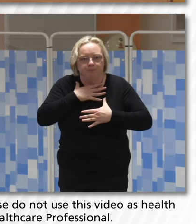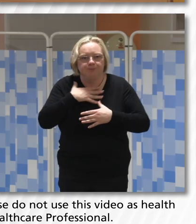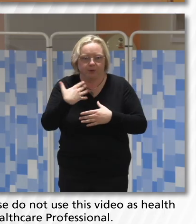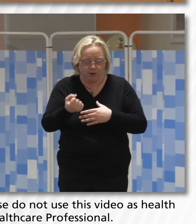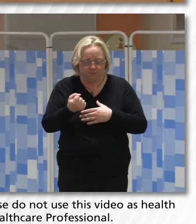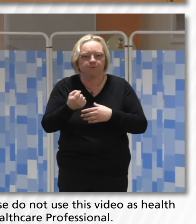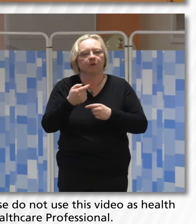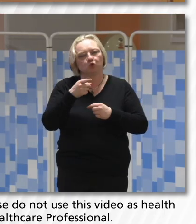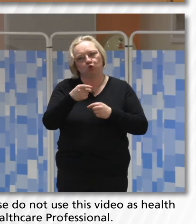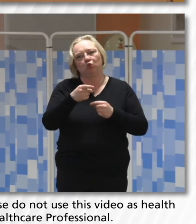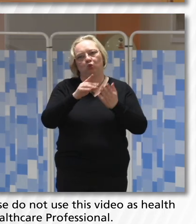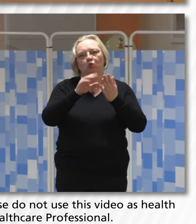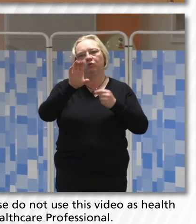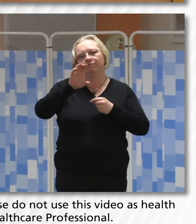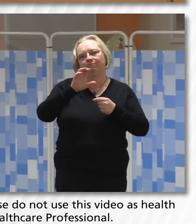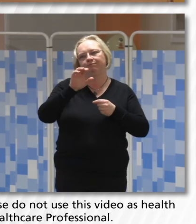work on swallowing as well.